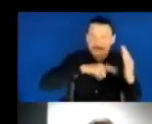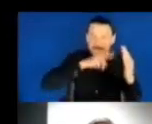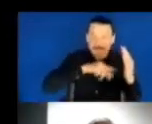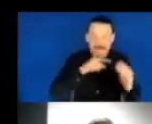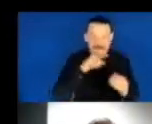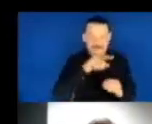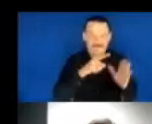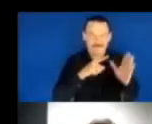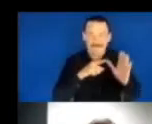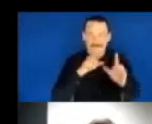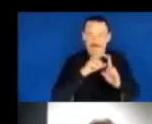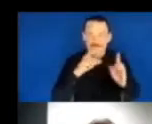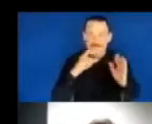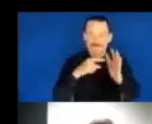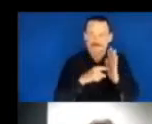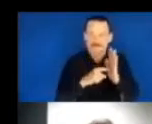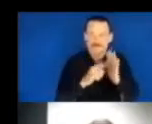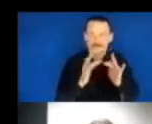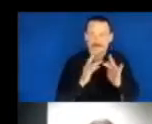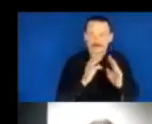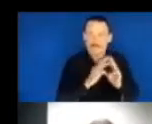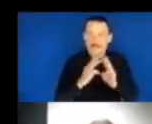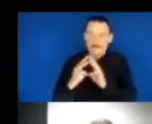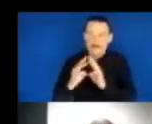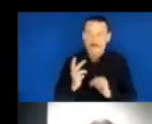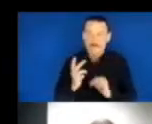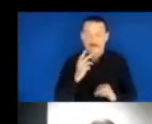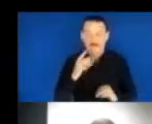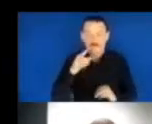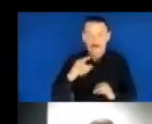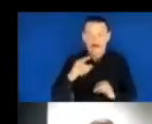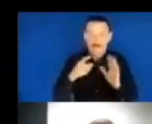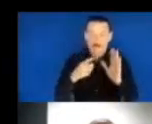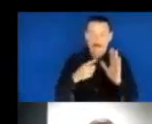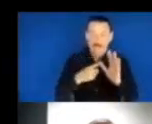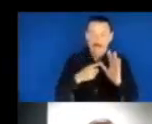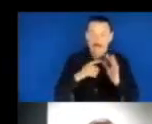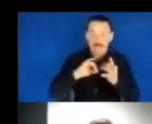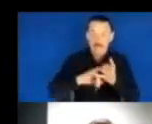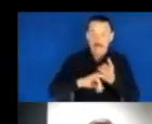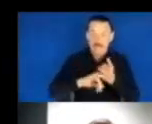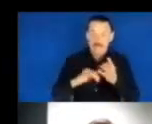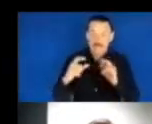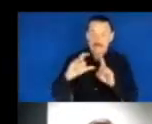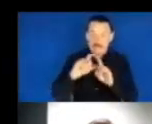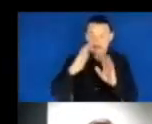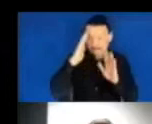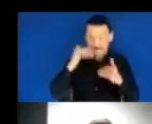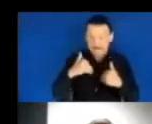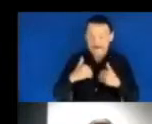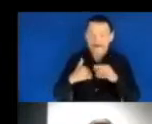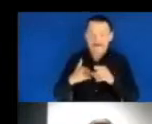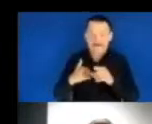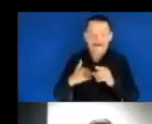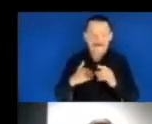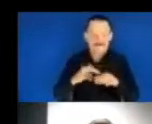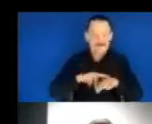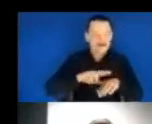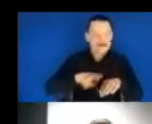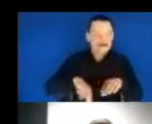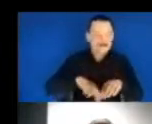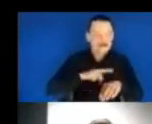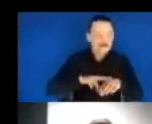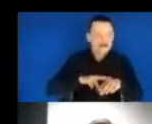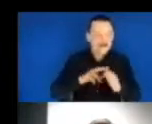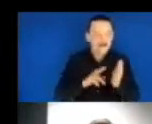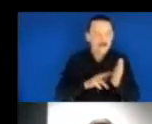you have a student on the autism spectrum, the National Neurodiversity Hub is a fantastic spot for you to find a whole range